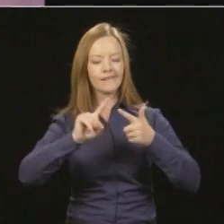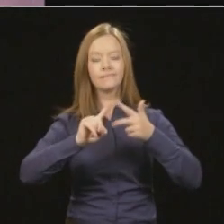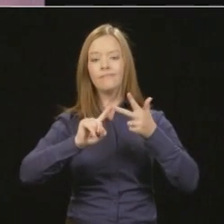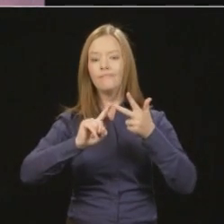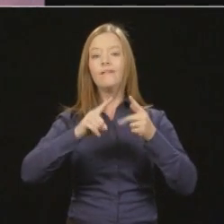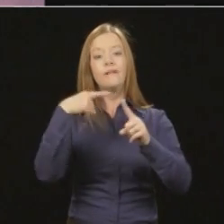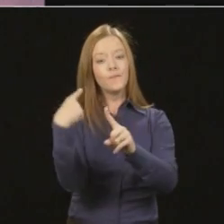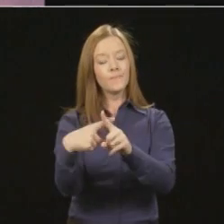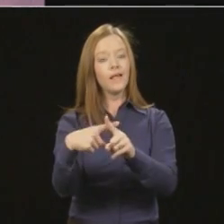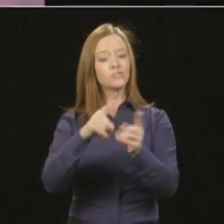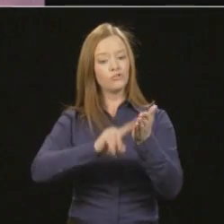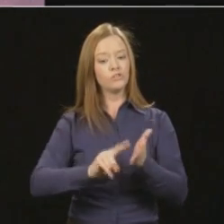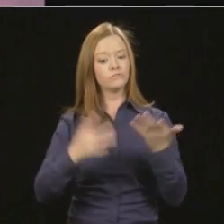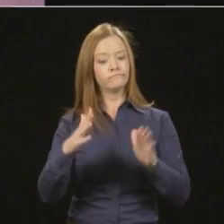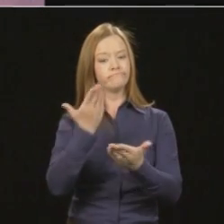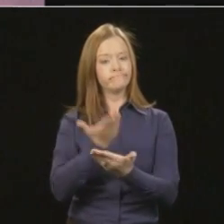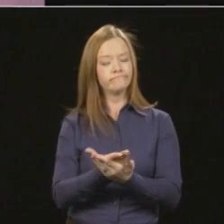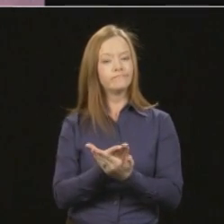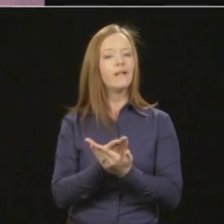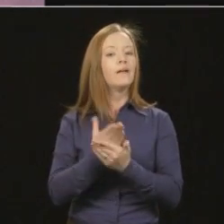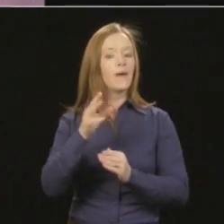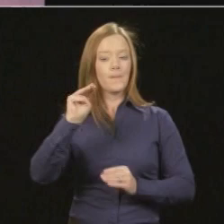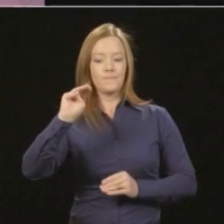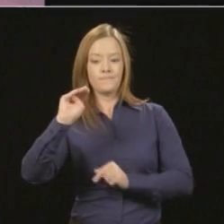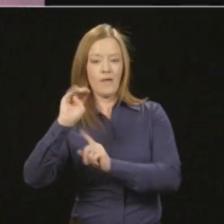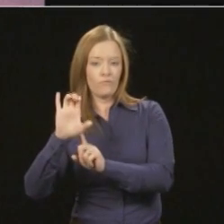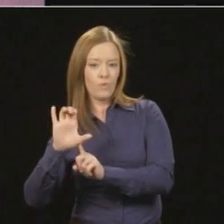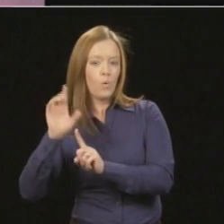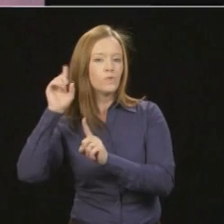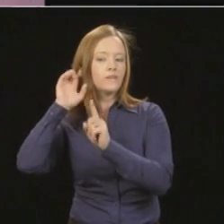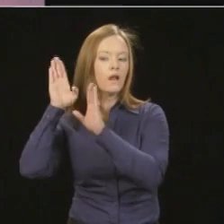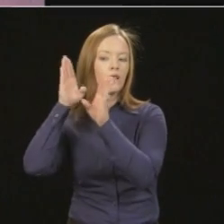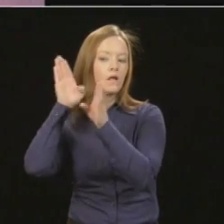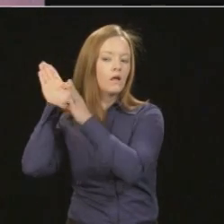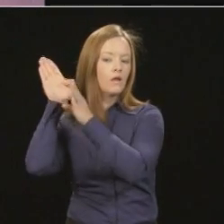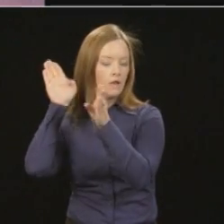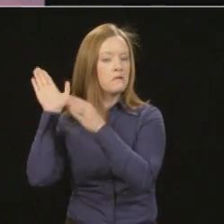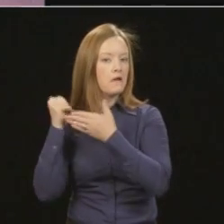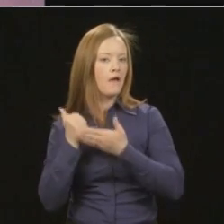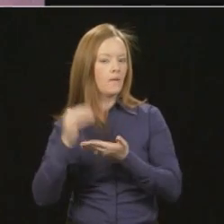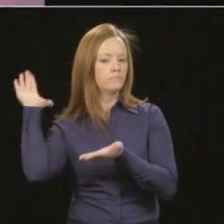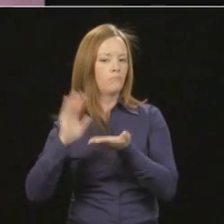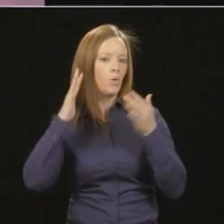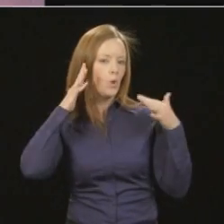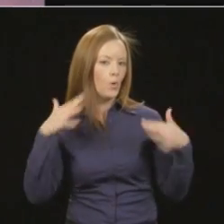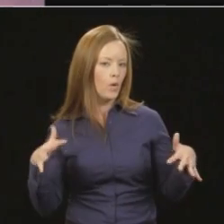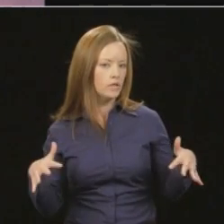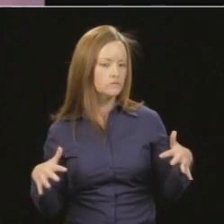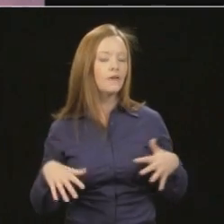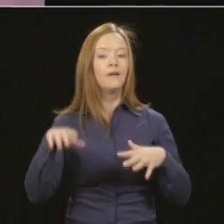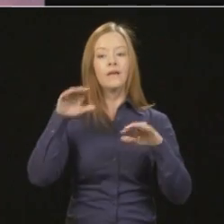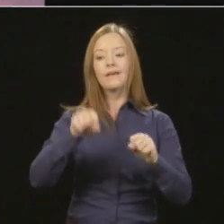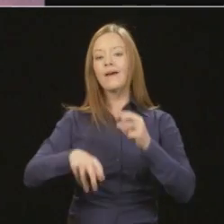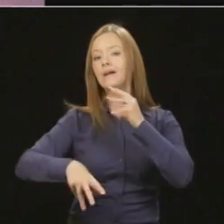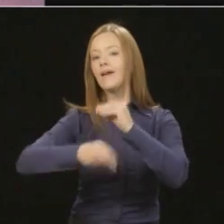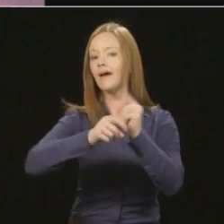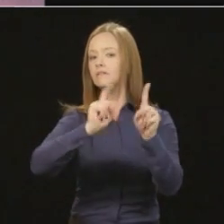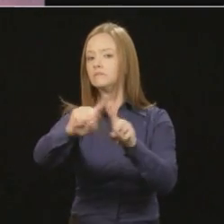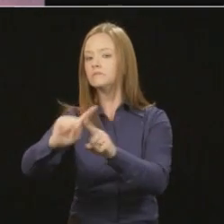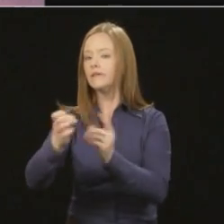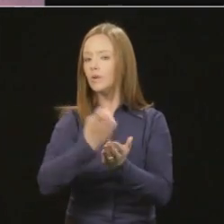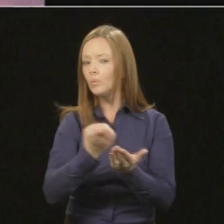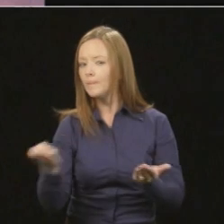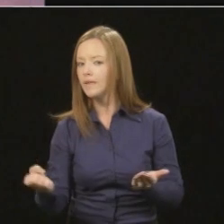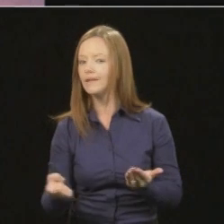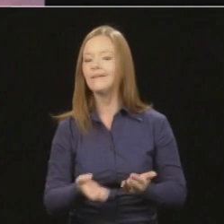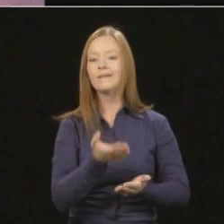in noise. There are various devices that you can use with your hearing aids. Some of them are proprietary,